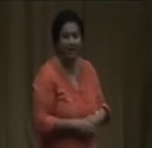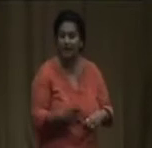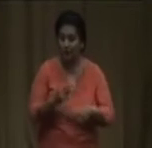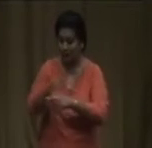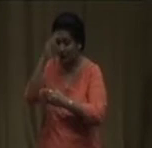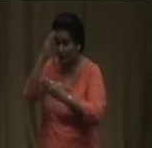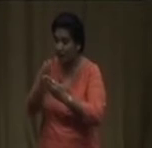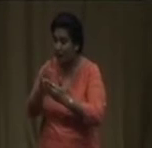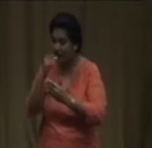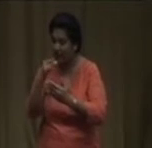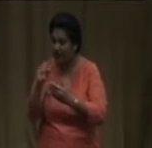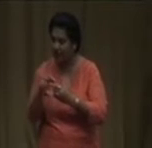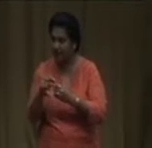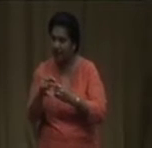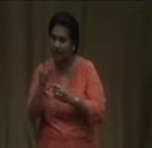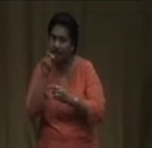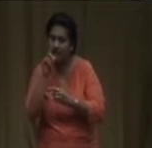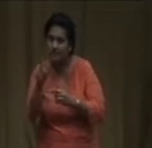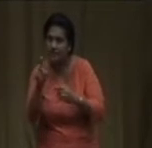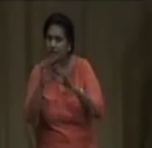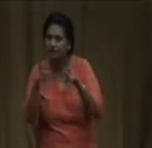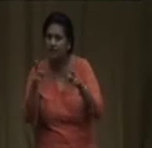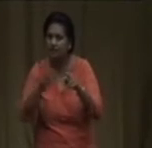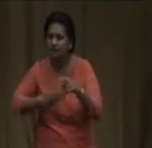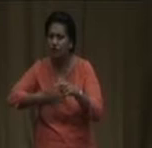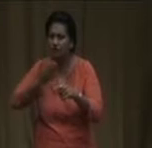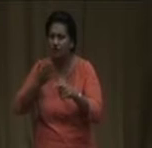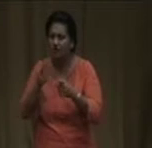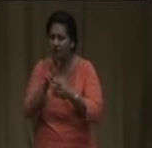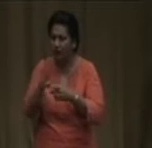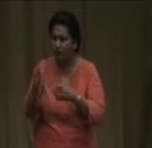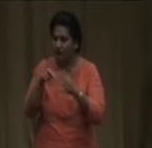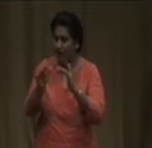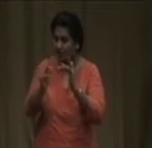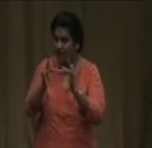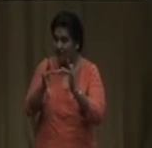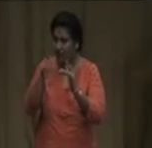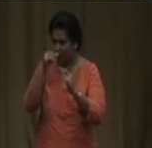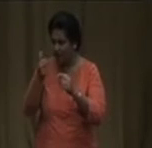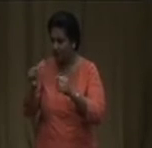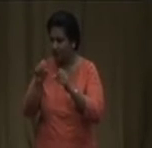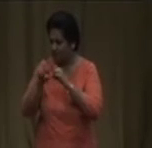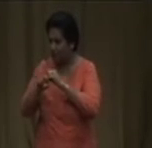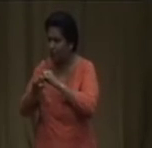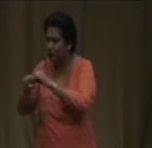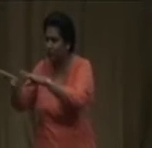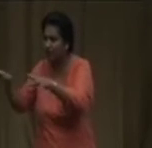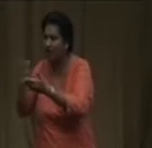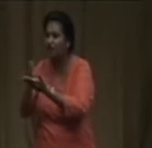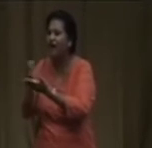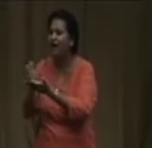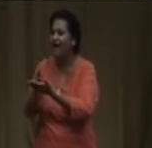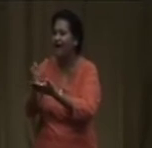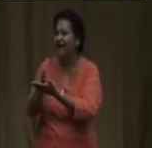that they find valuable across the internet. We use other technologies like Mastodon, which is